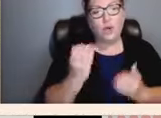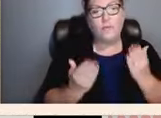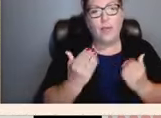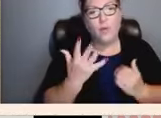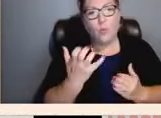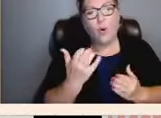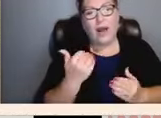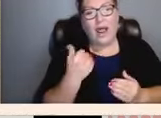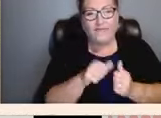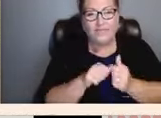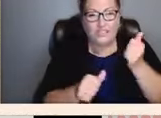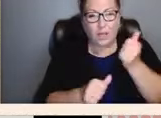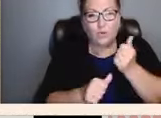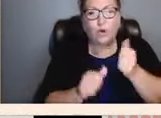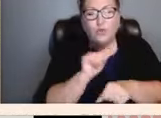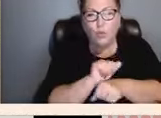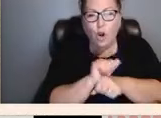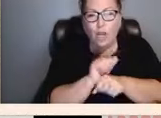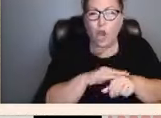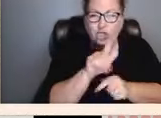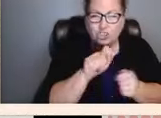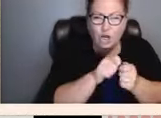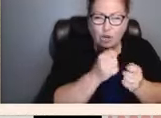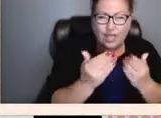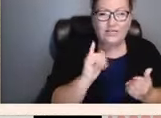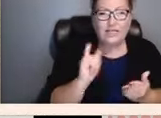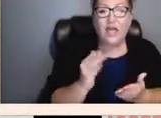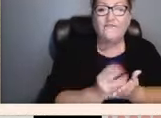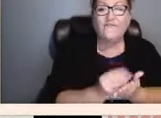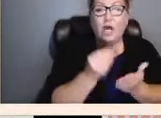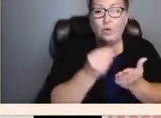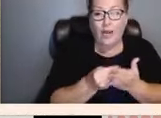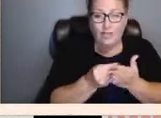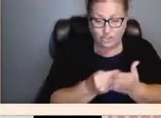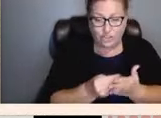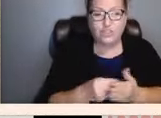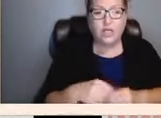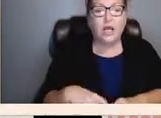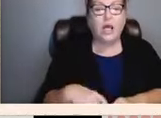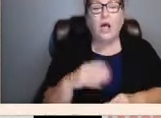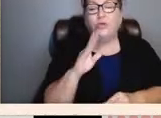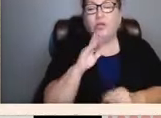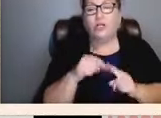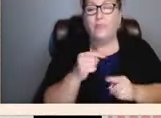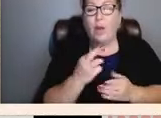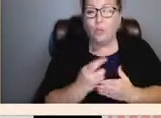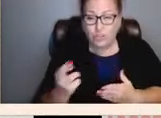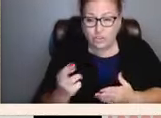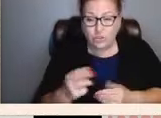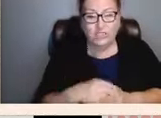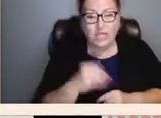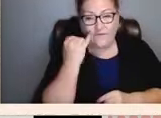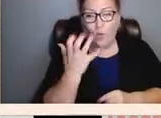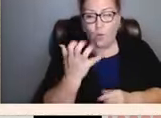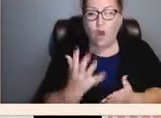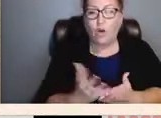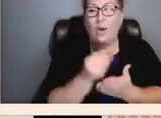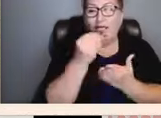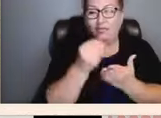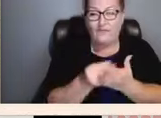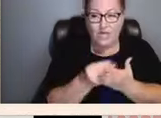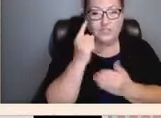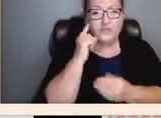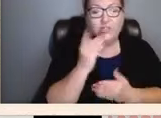on certain things. Fundraisers, we talked about earlier about resources. If you want to raise some funds for some of the things that you